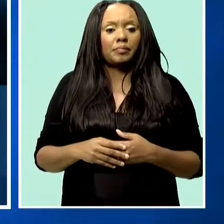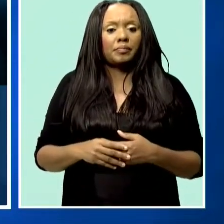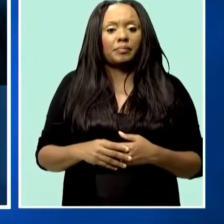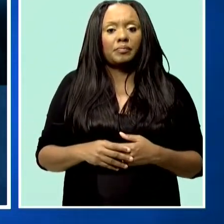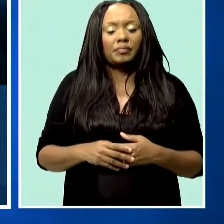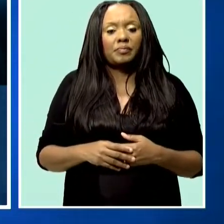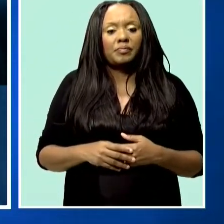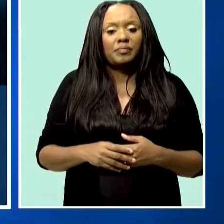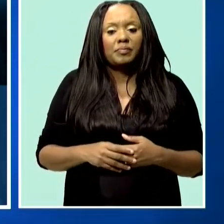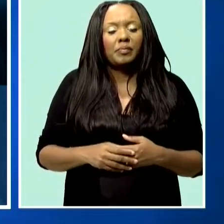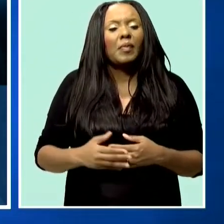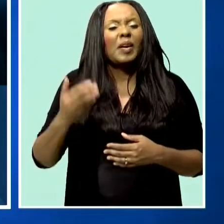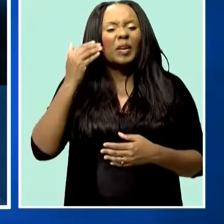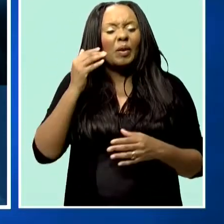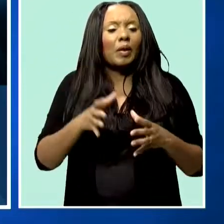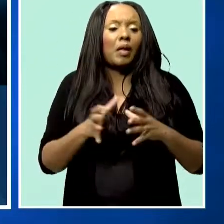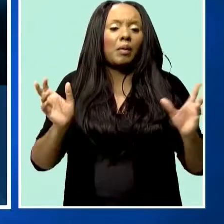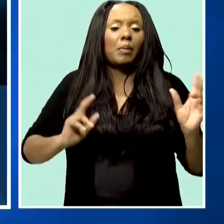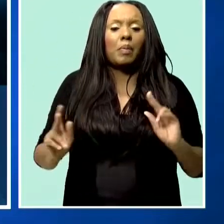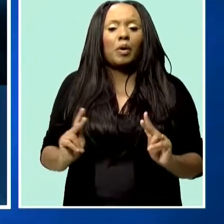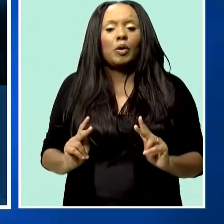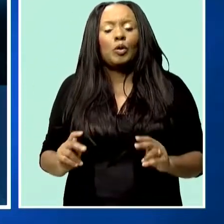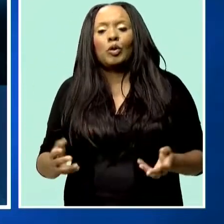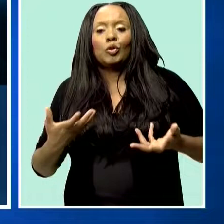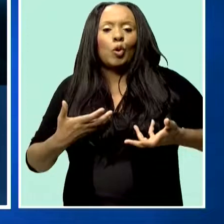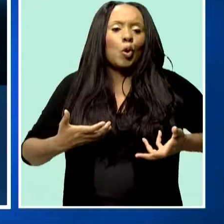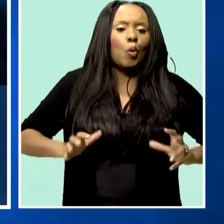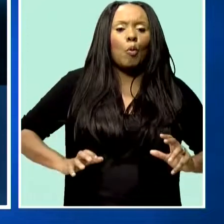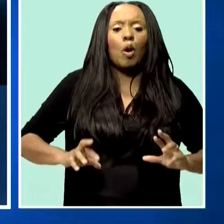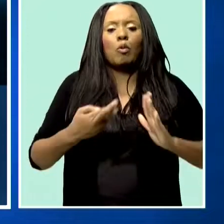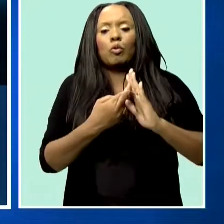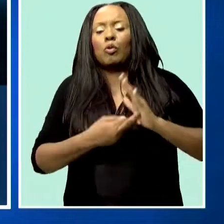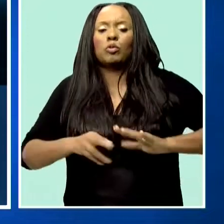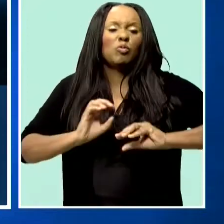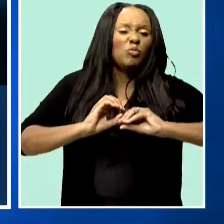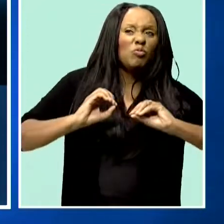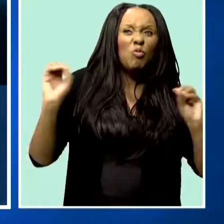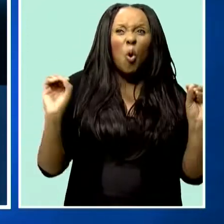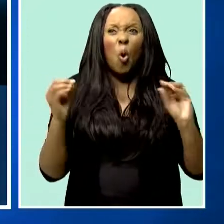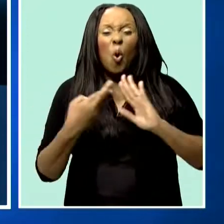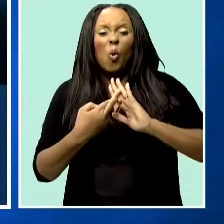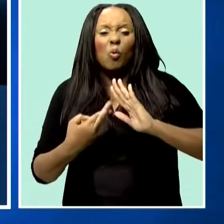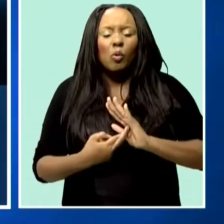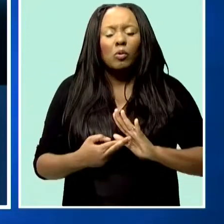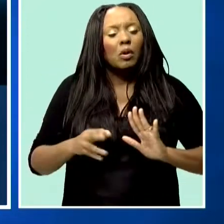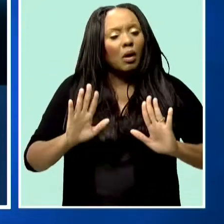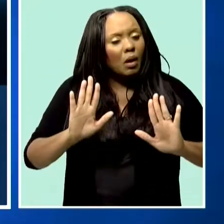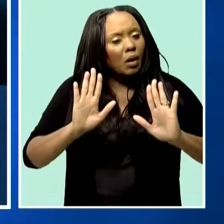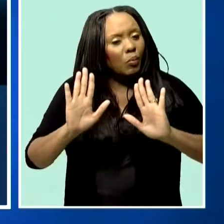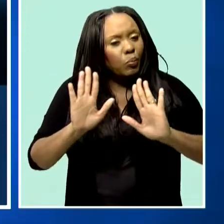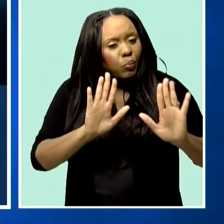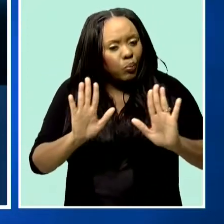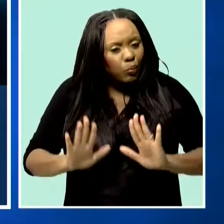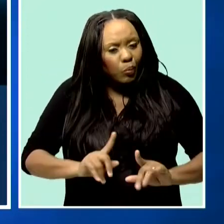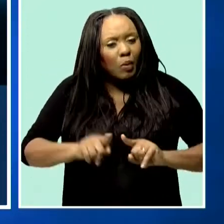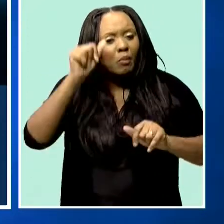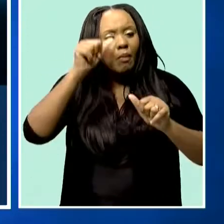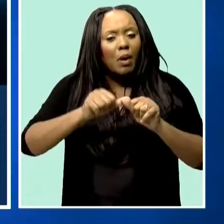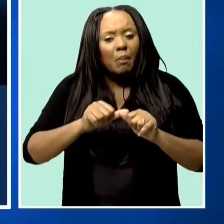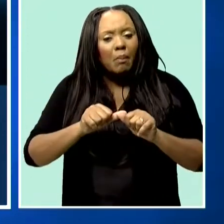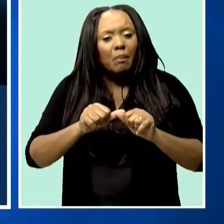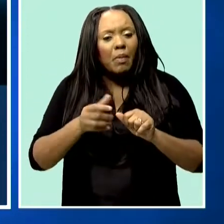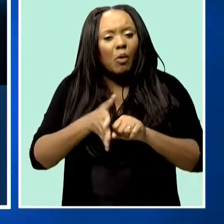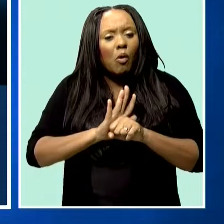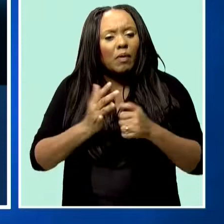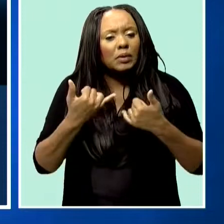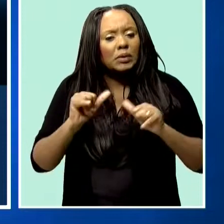is likely desired by some, let us never forget that this pandemic is not over, and that the potential for new